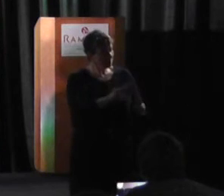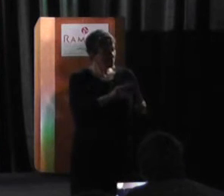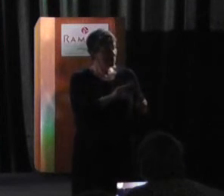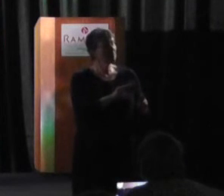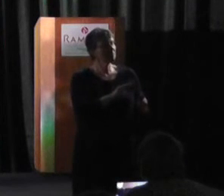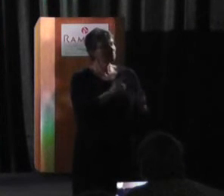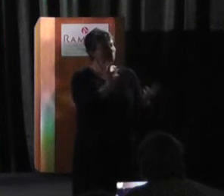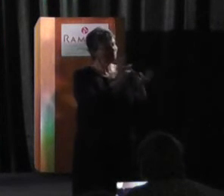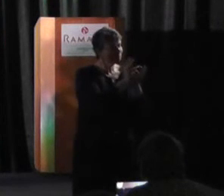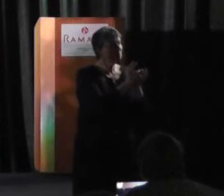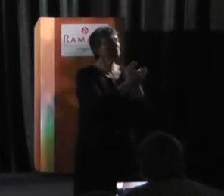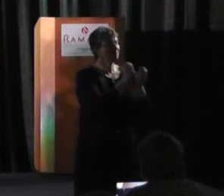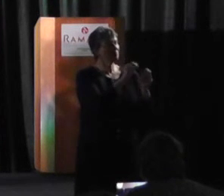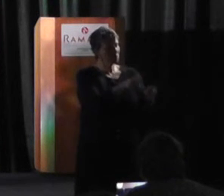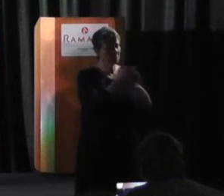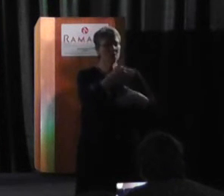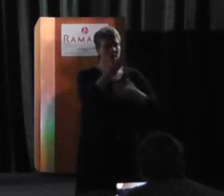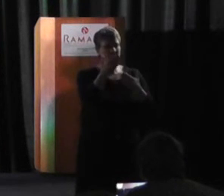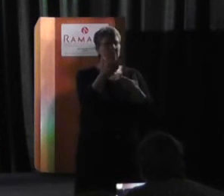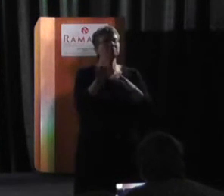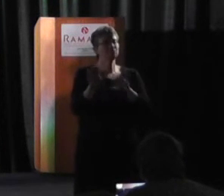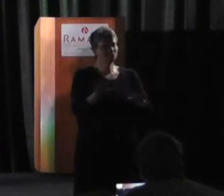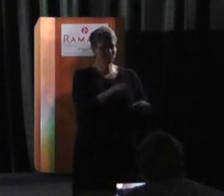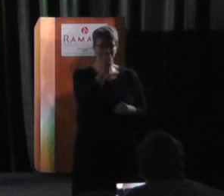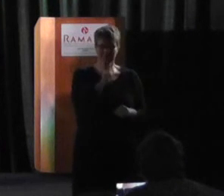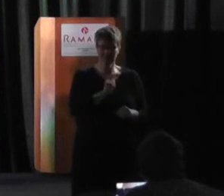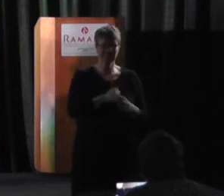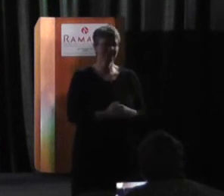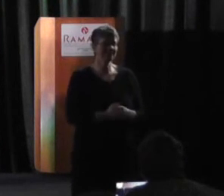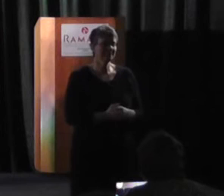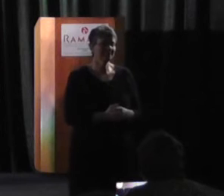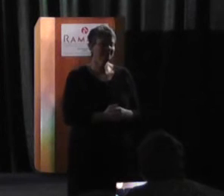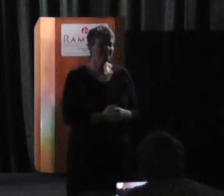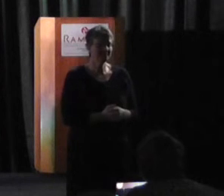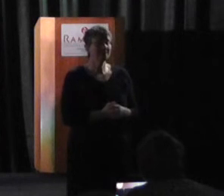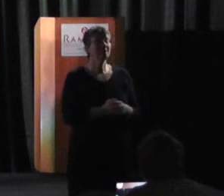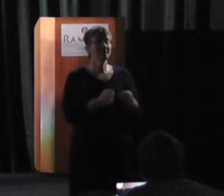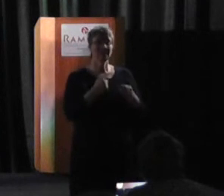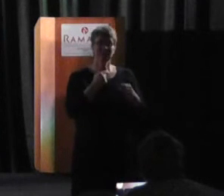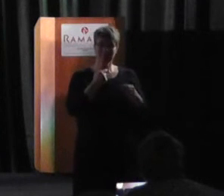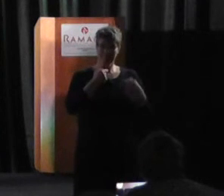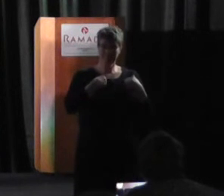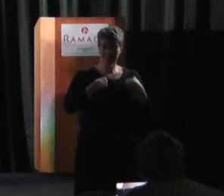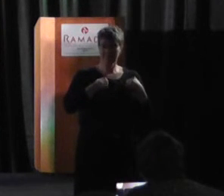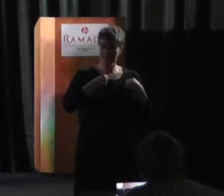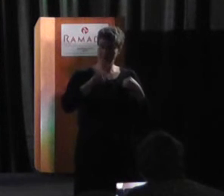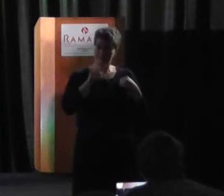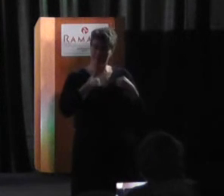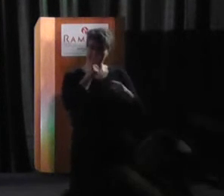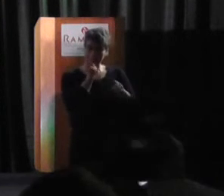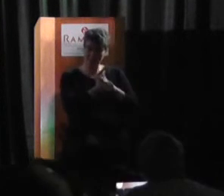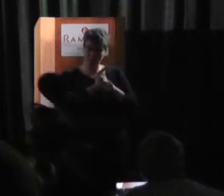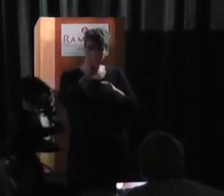qualities. The influences that Tanya and I have had in our life have been very diverse. Because of the people we